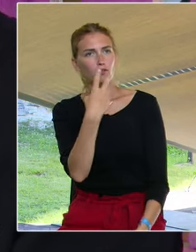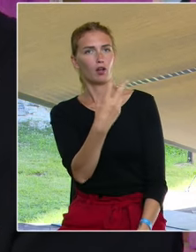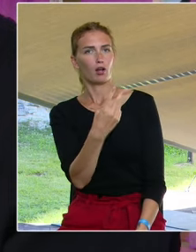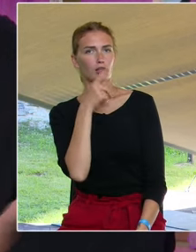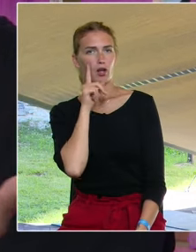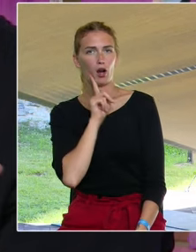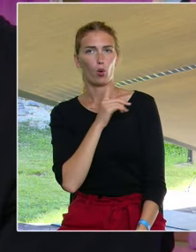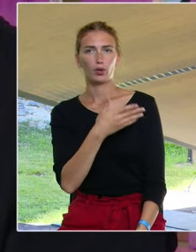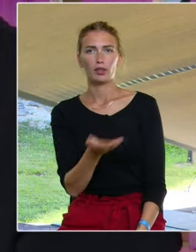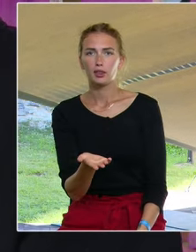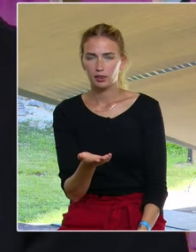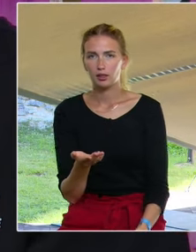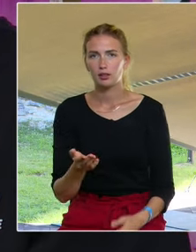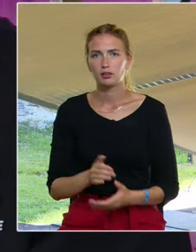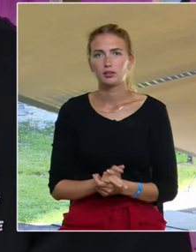in relation to other stuff.